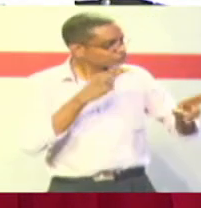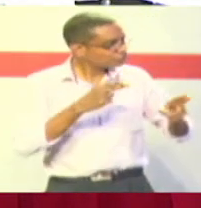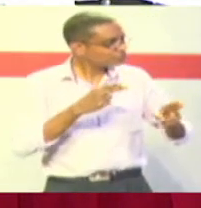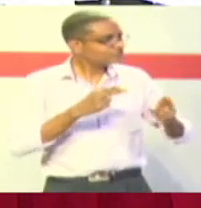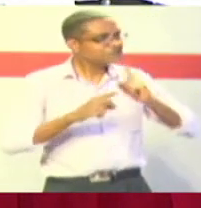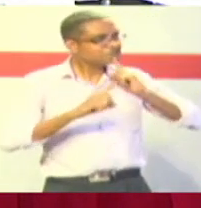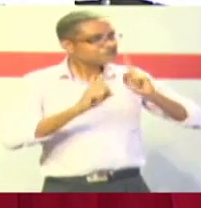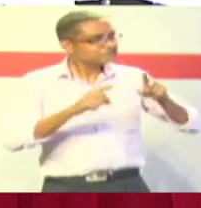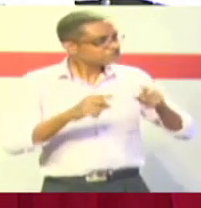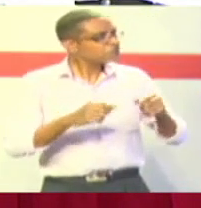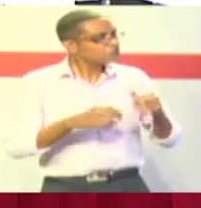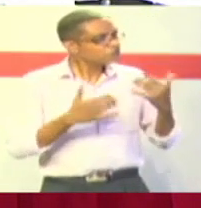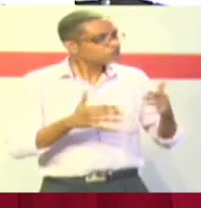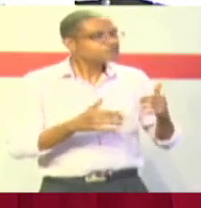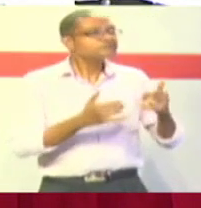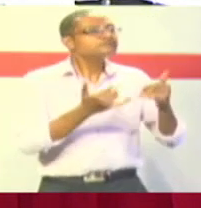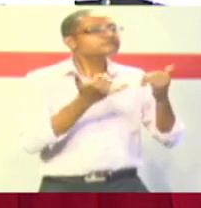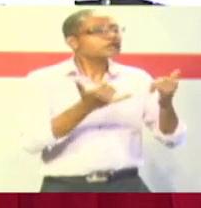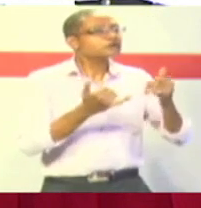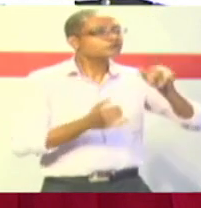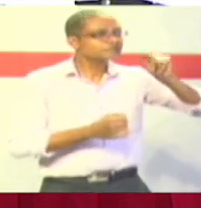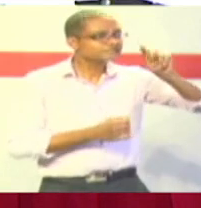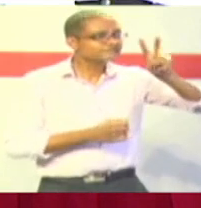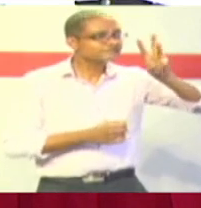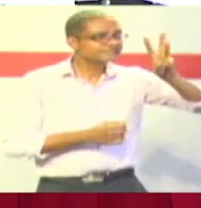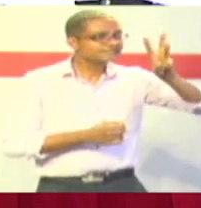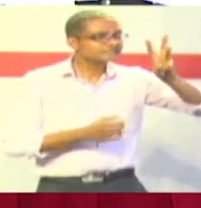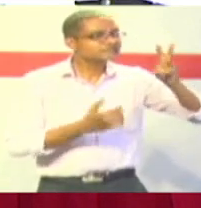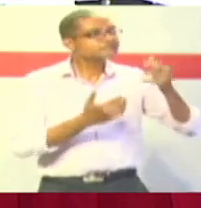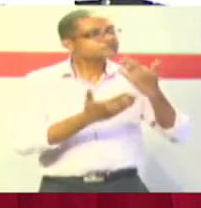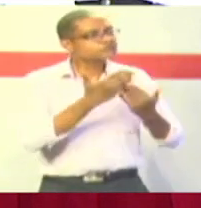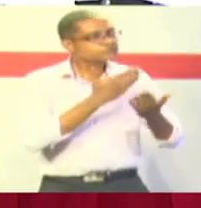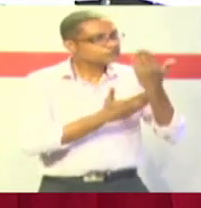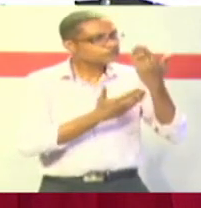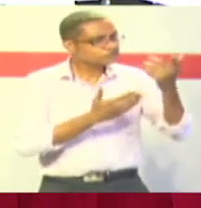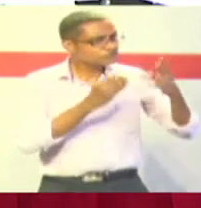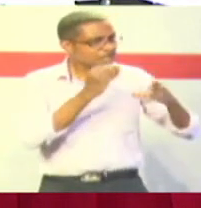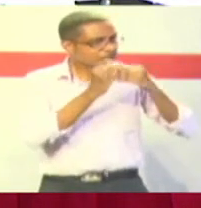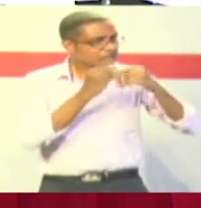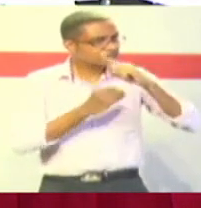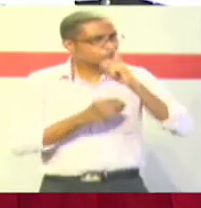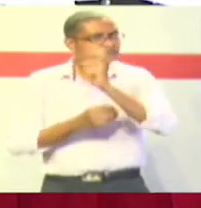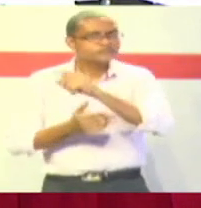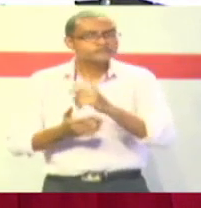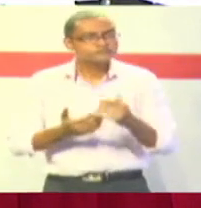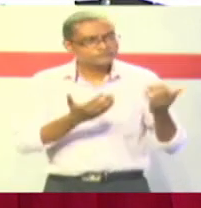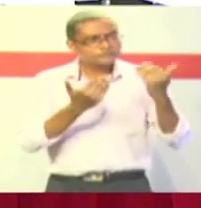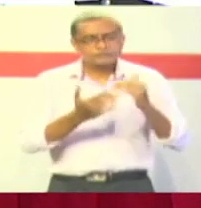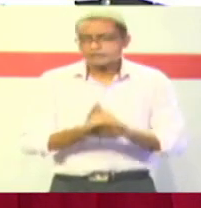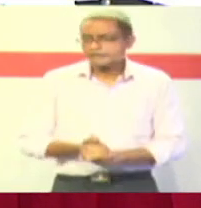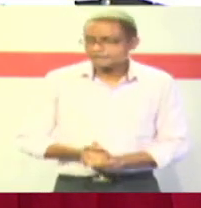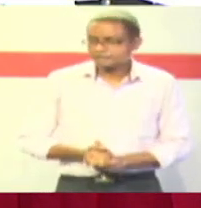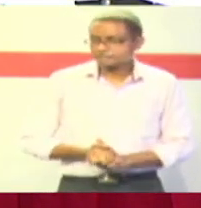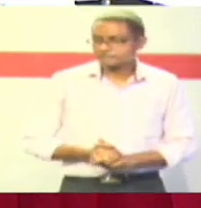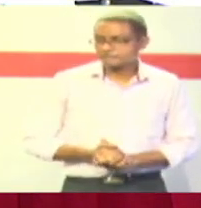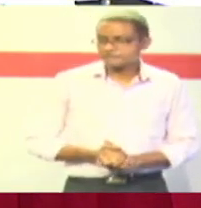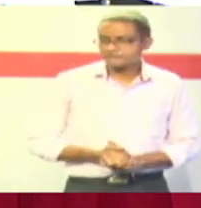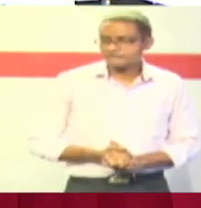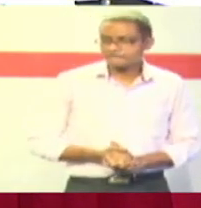question. TV6, good morning. Your follow-up question. Hi,